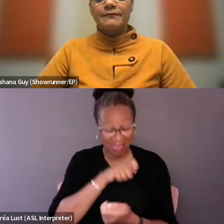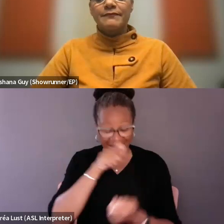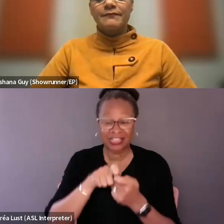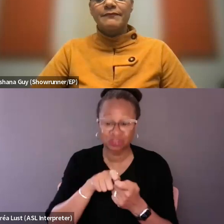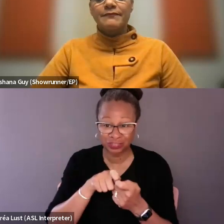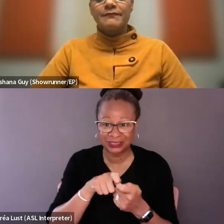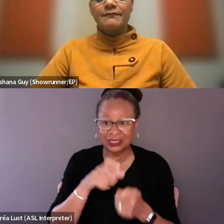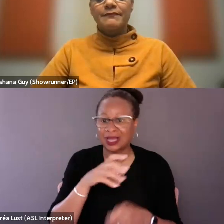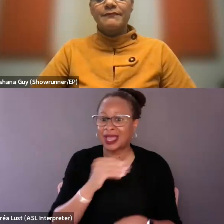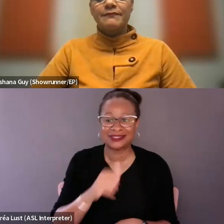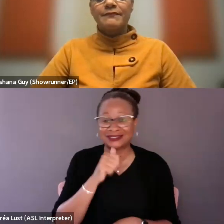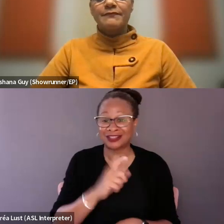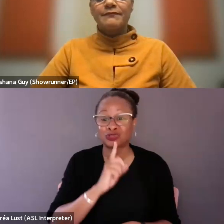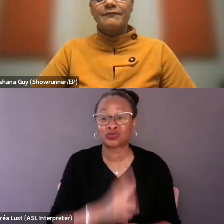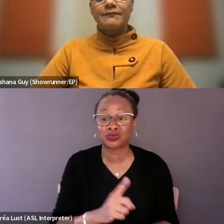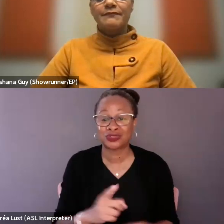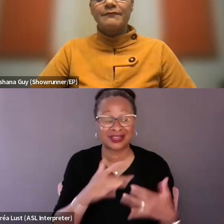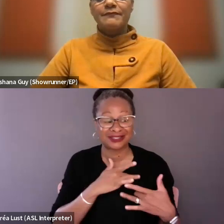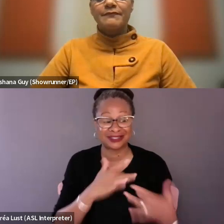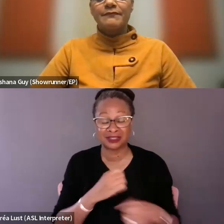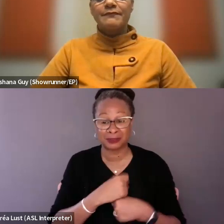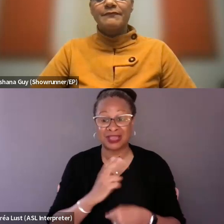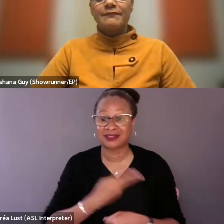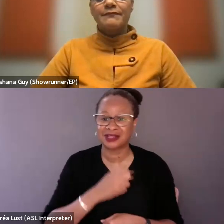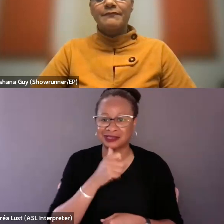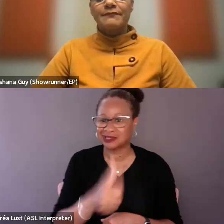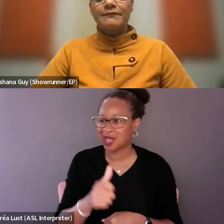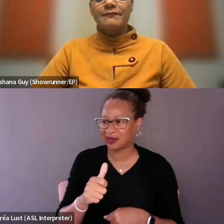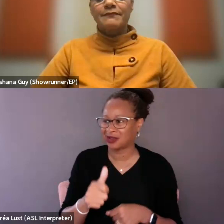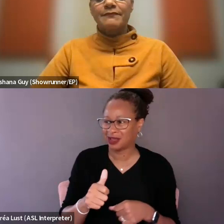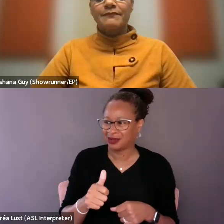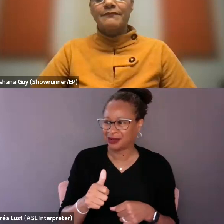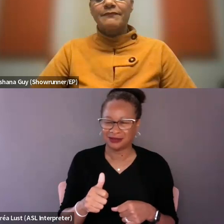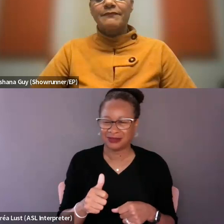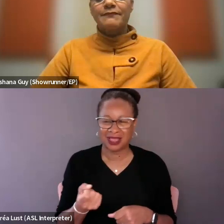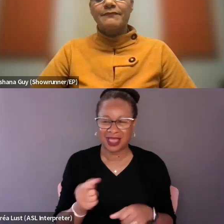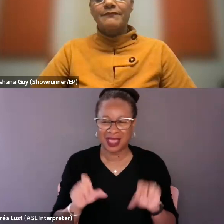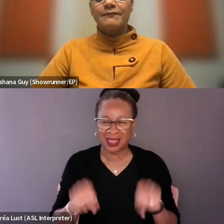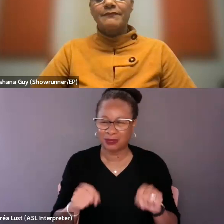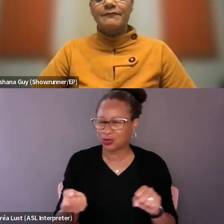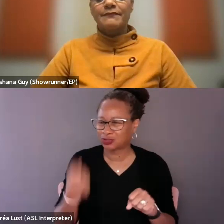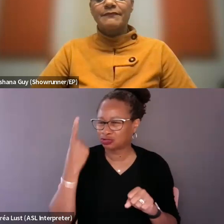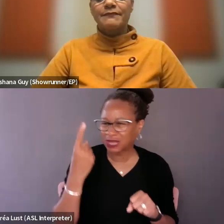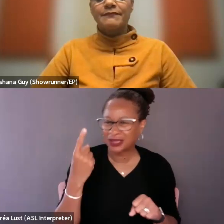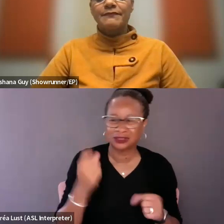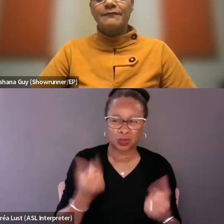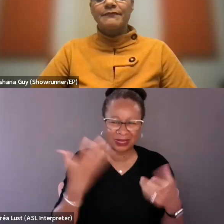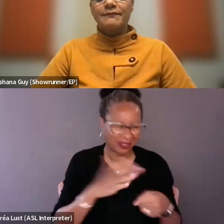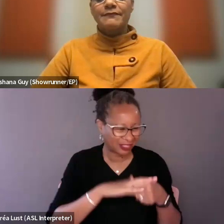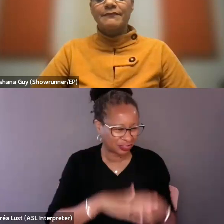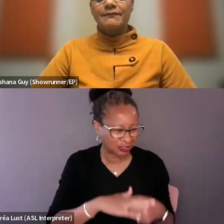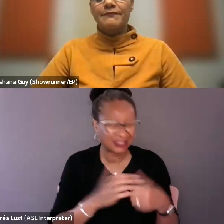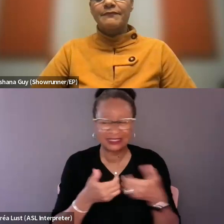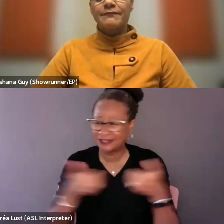truthfully, it really renders us incapable of grappling with so many of the tensions,